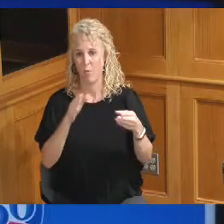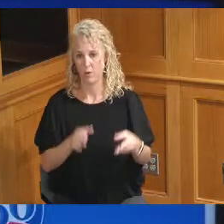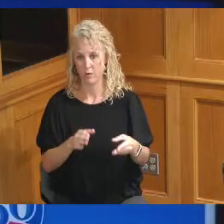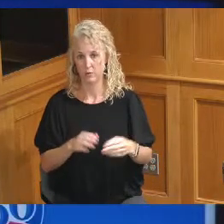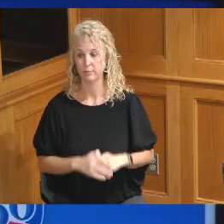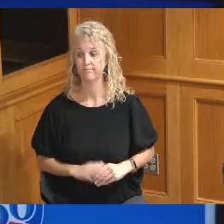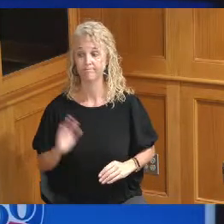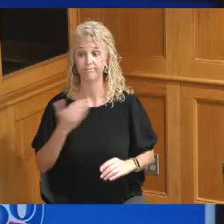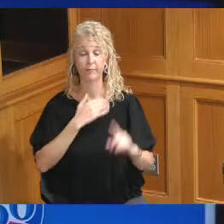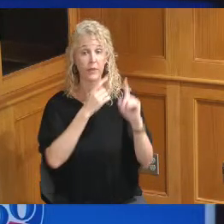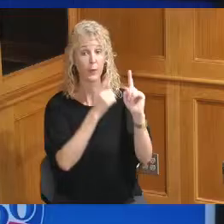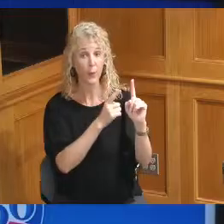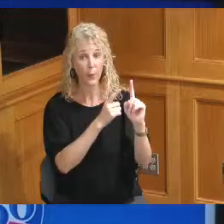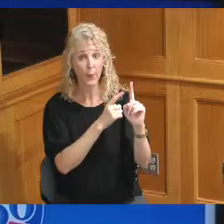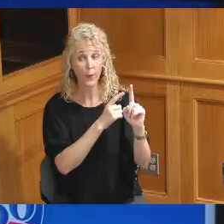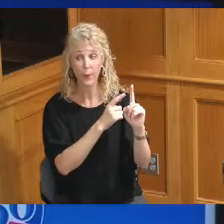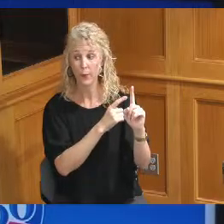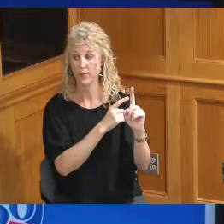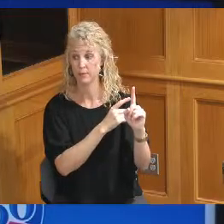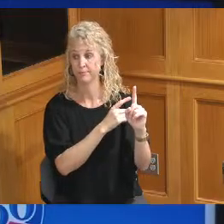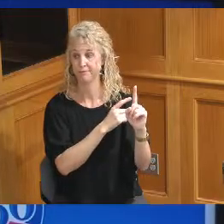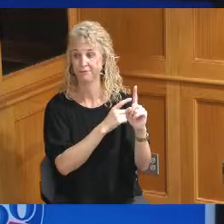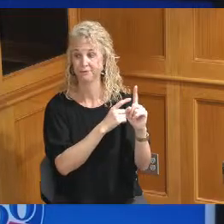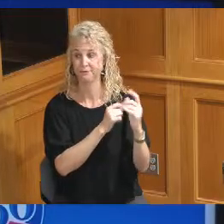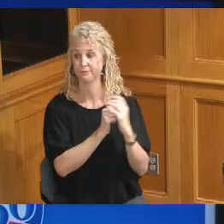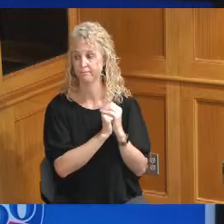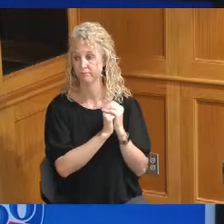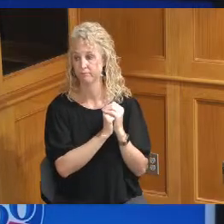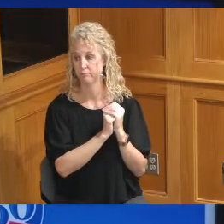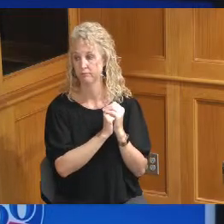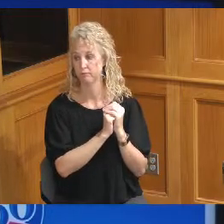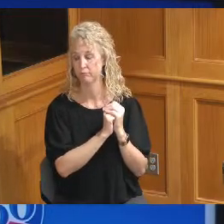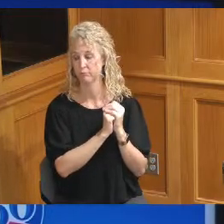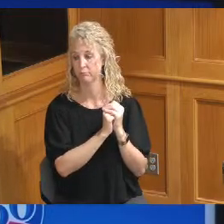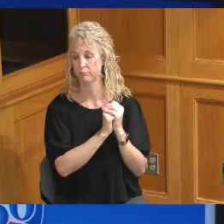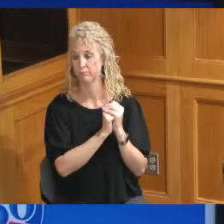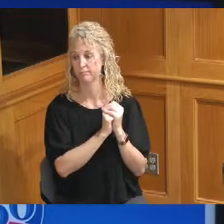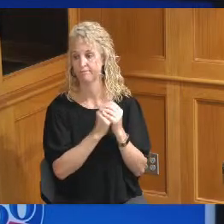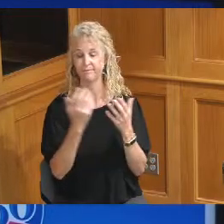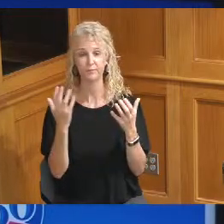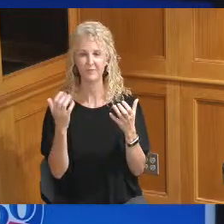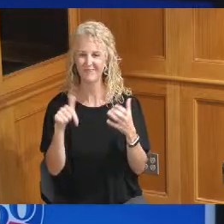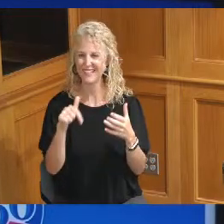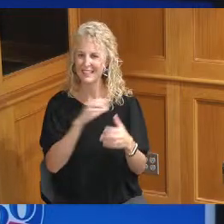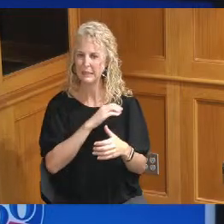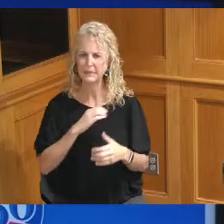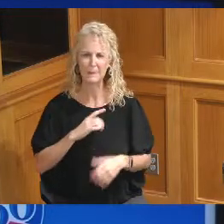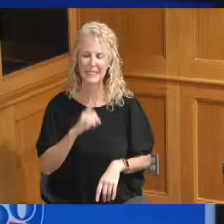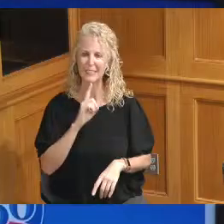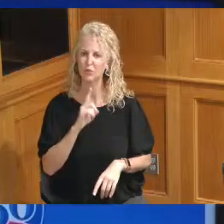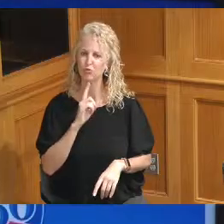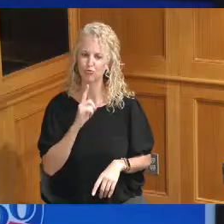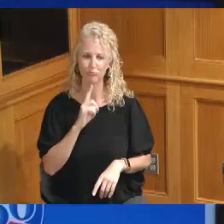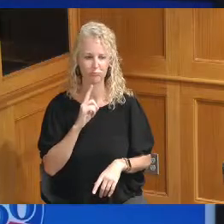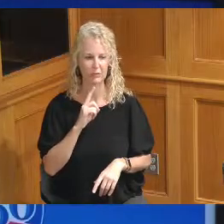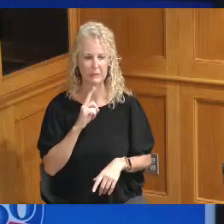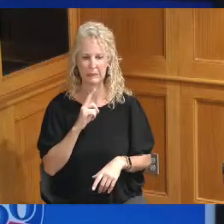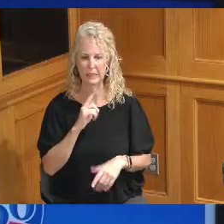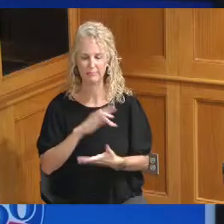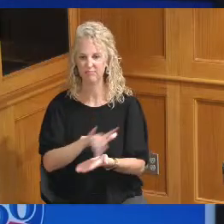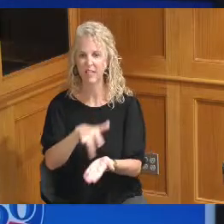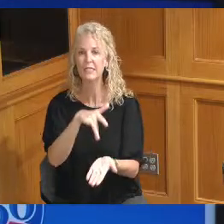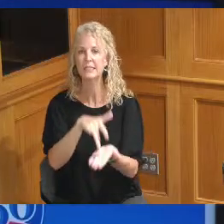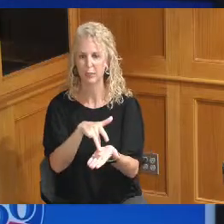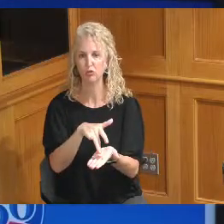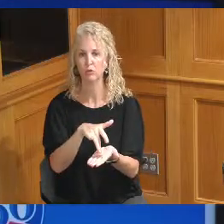The goal for this committee is to be a nerve center, to get information in and push information out. We